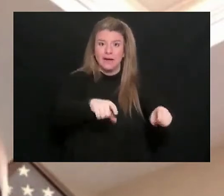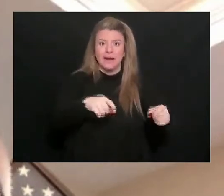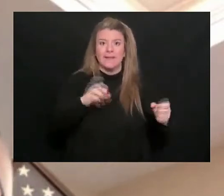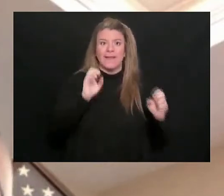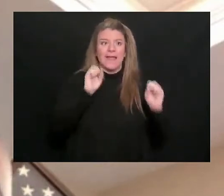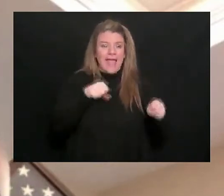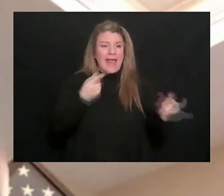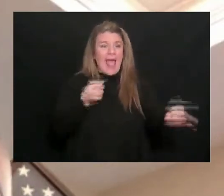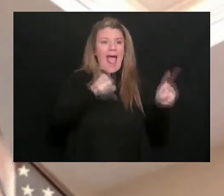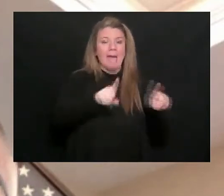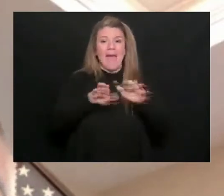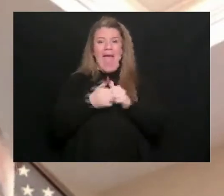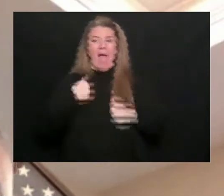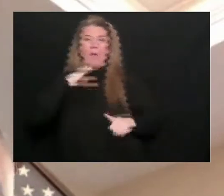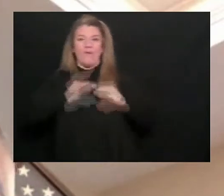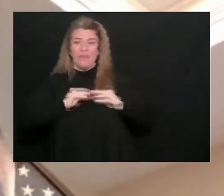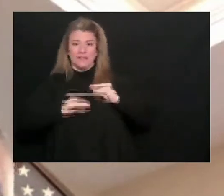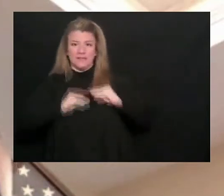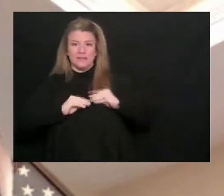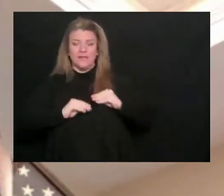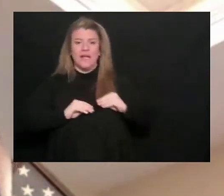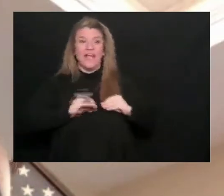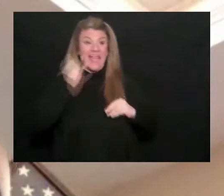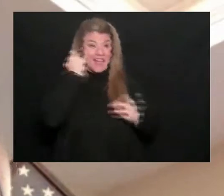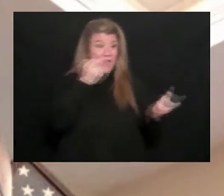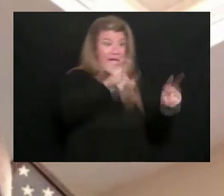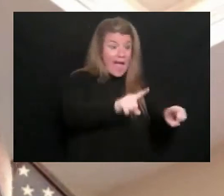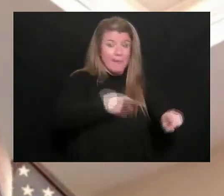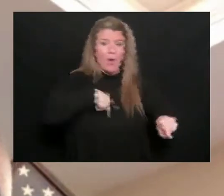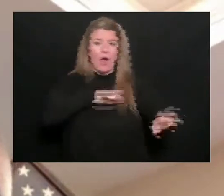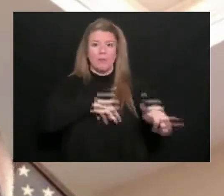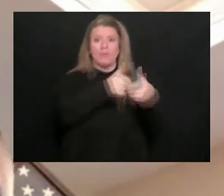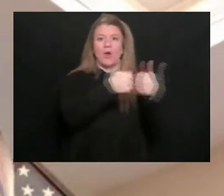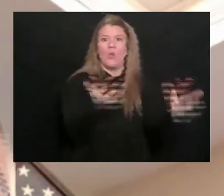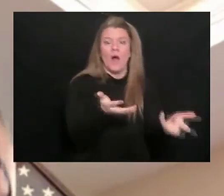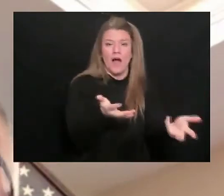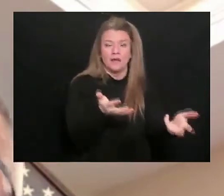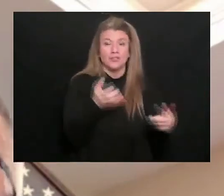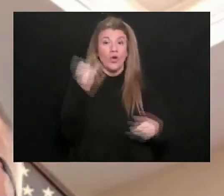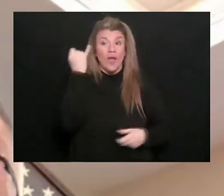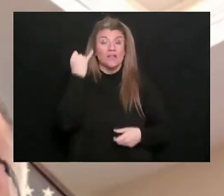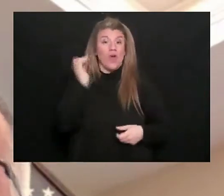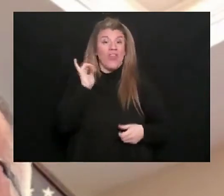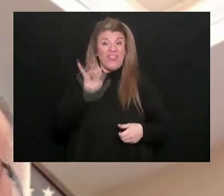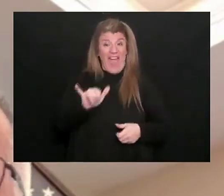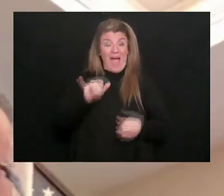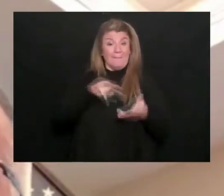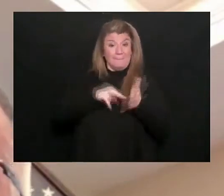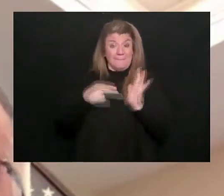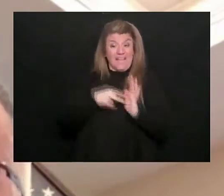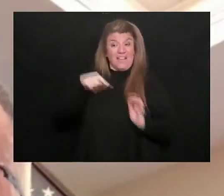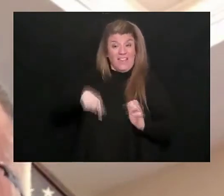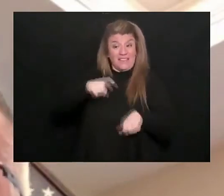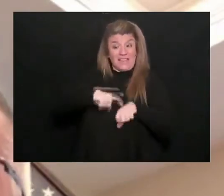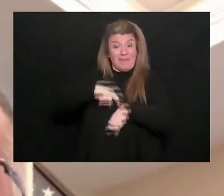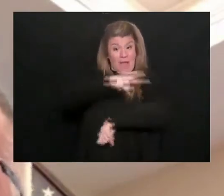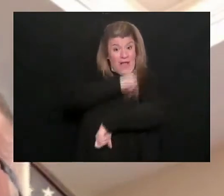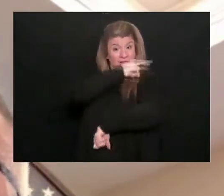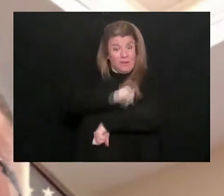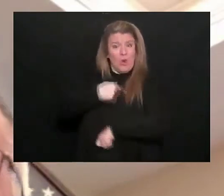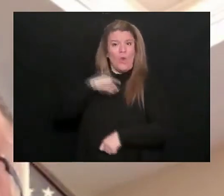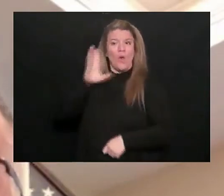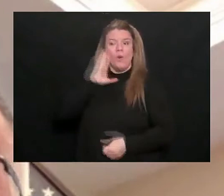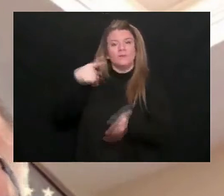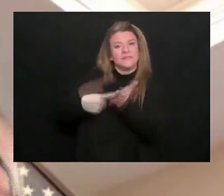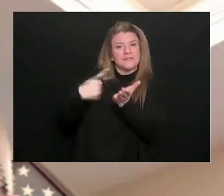around hospital capacity and increases. We'll cover everything from availability